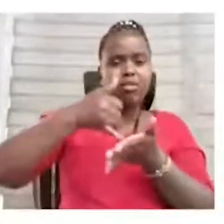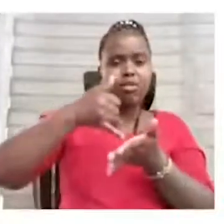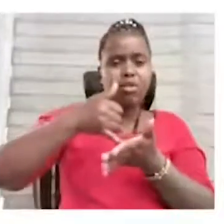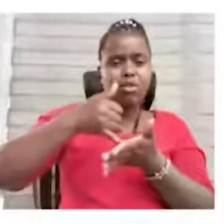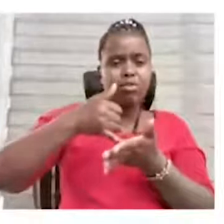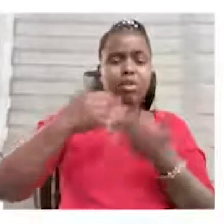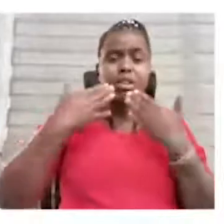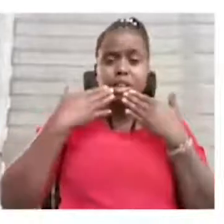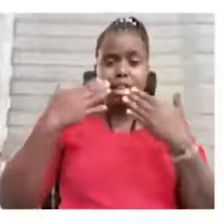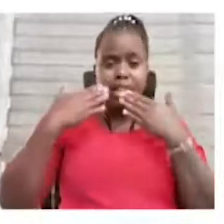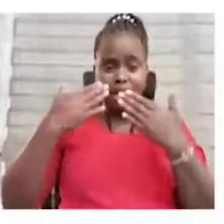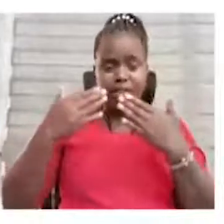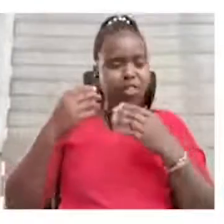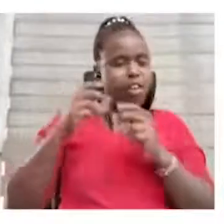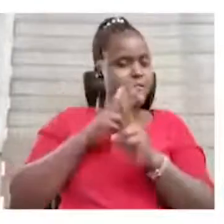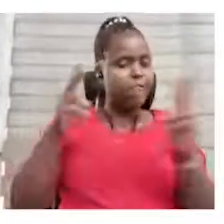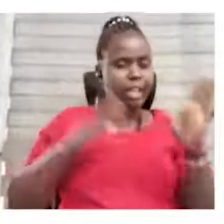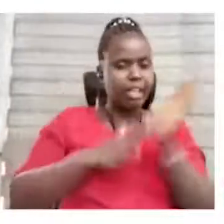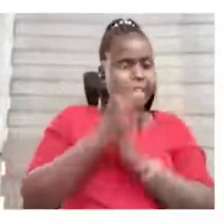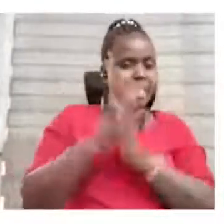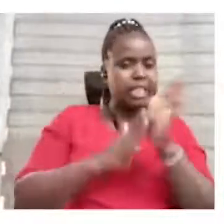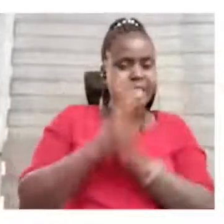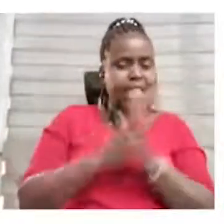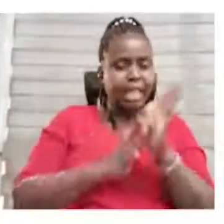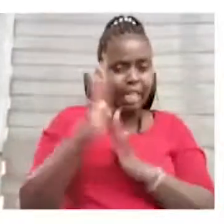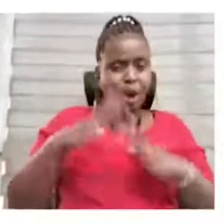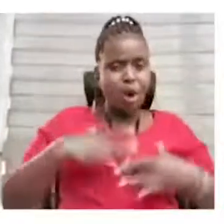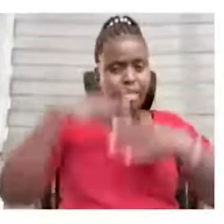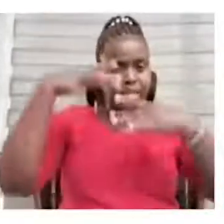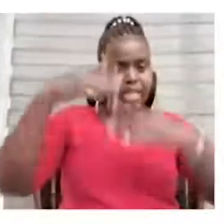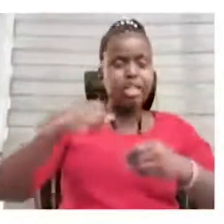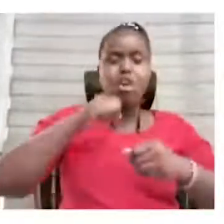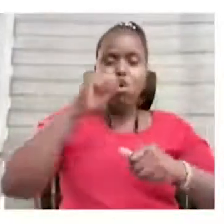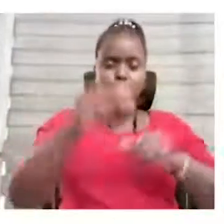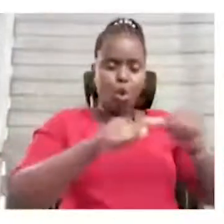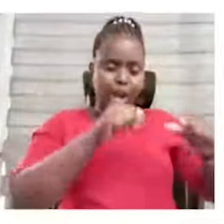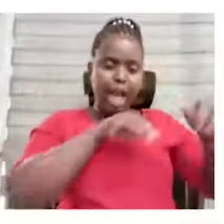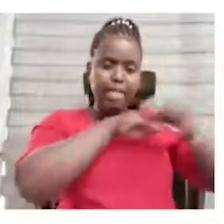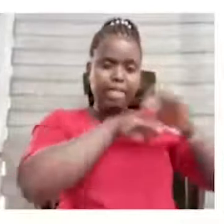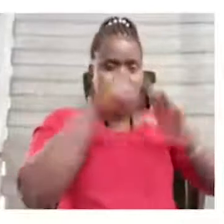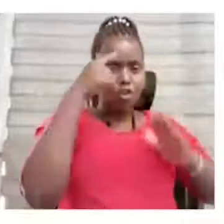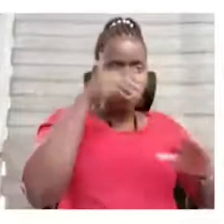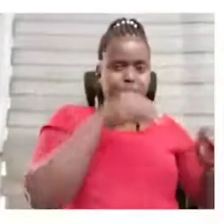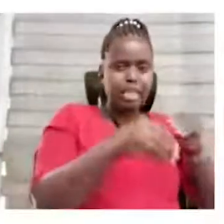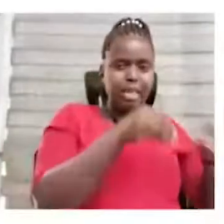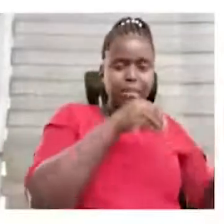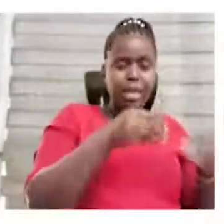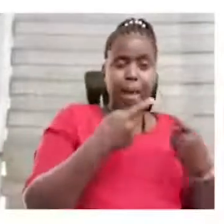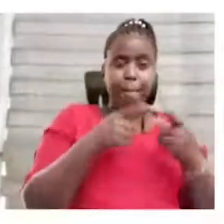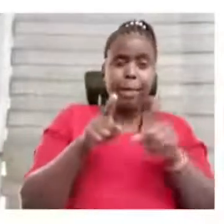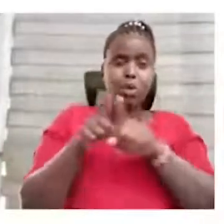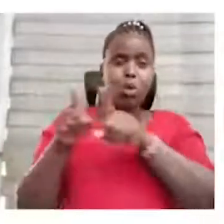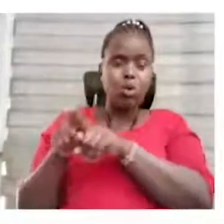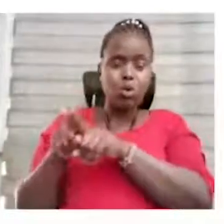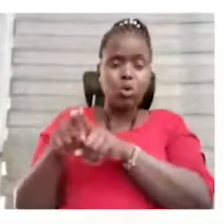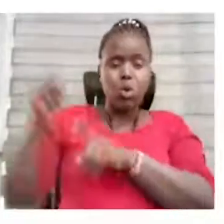very interesting aspect of not only is accessibility and disability, the broader cultural aspect, but it also needs to be a company